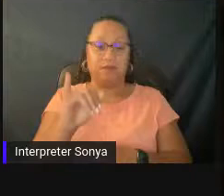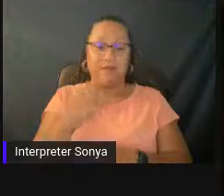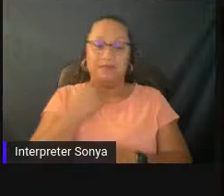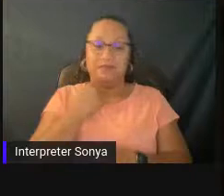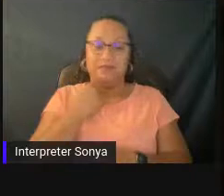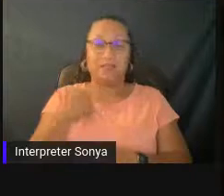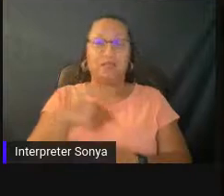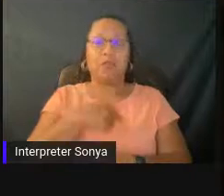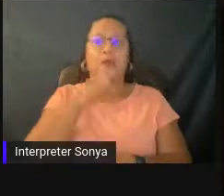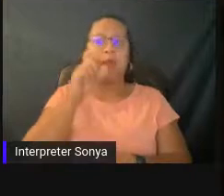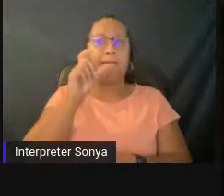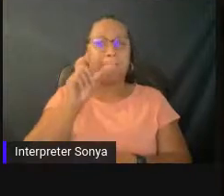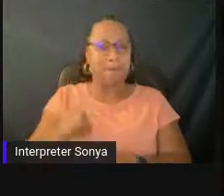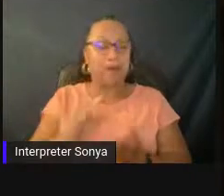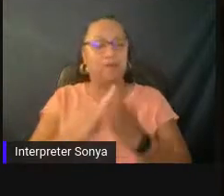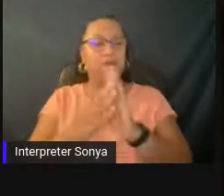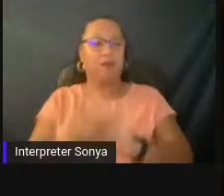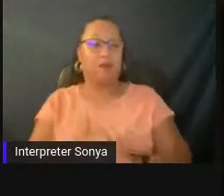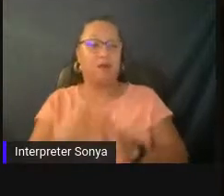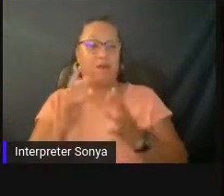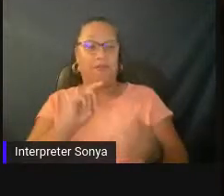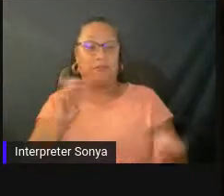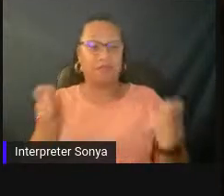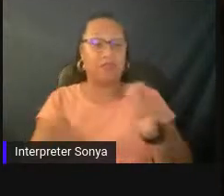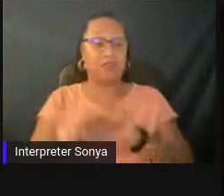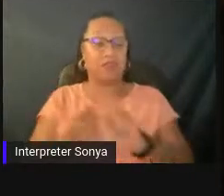in the world.